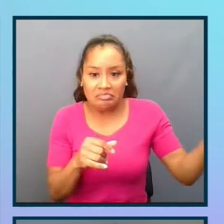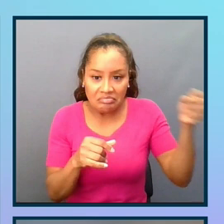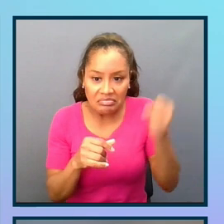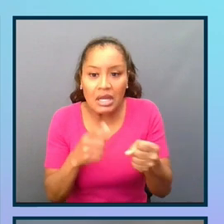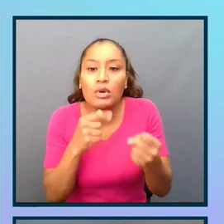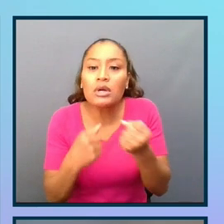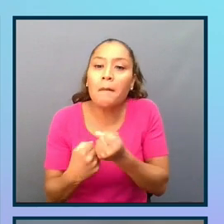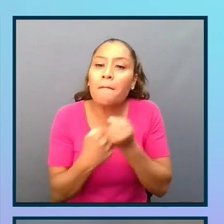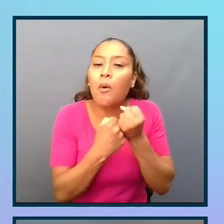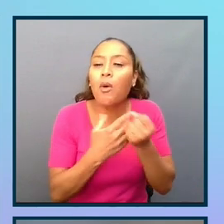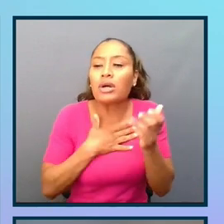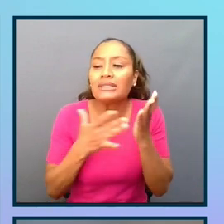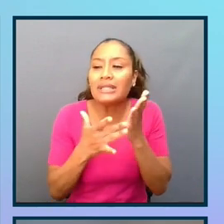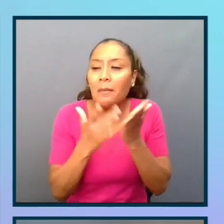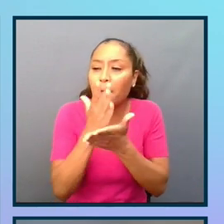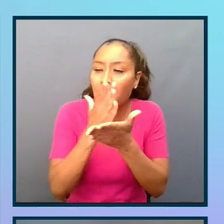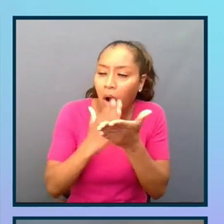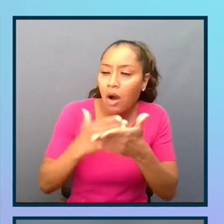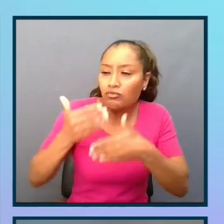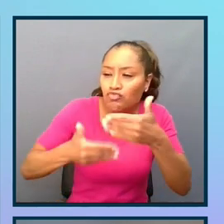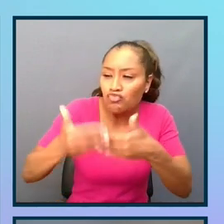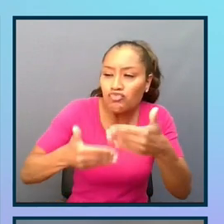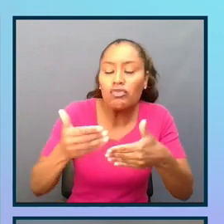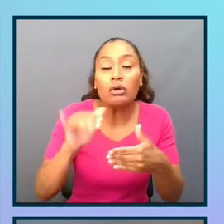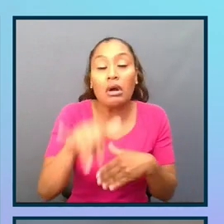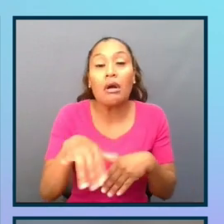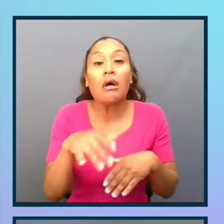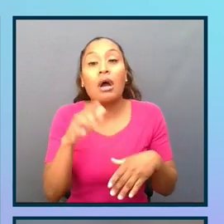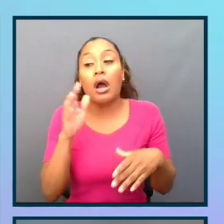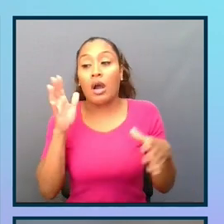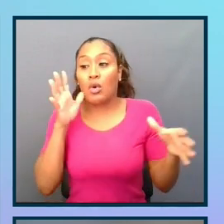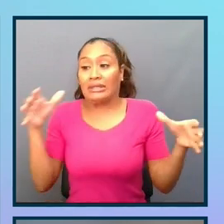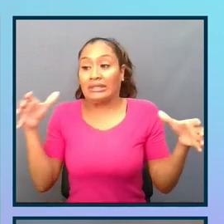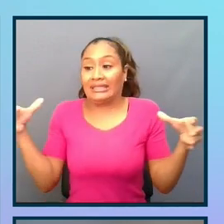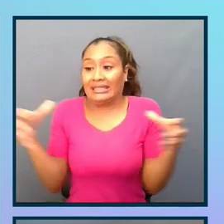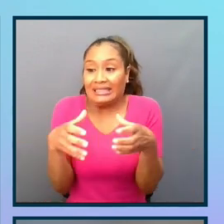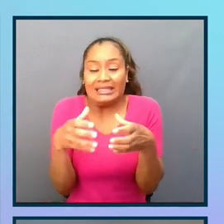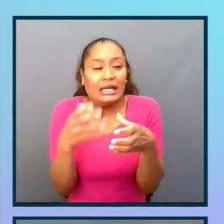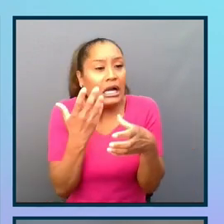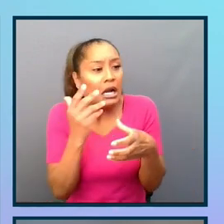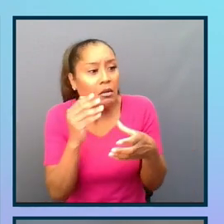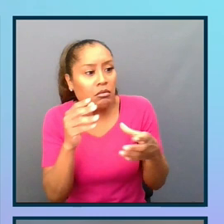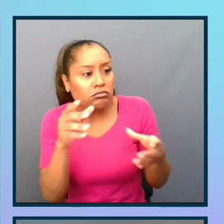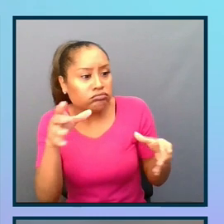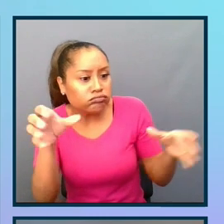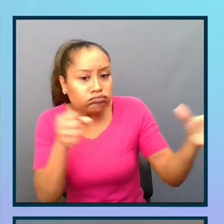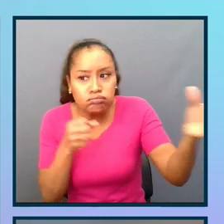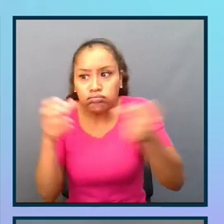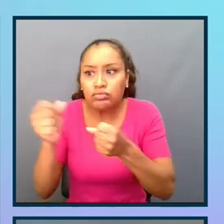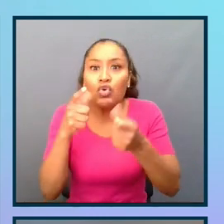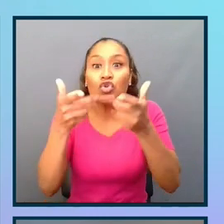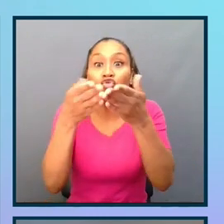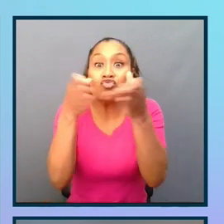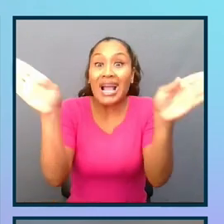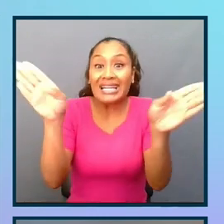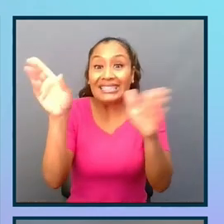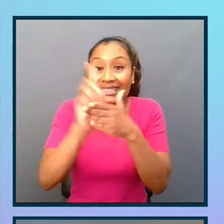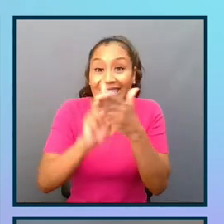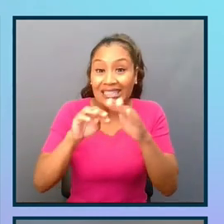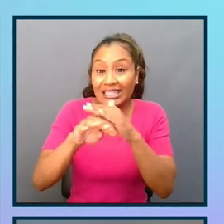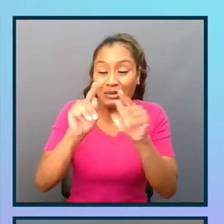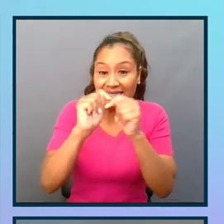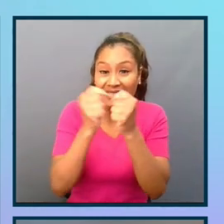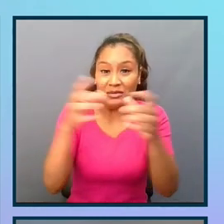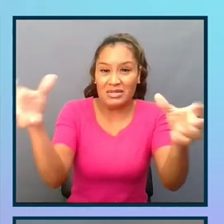the technical pieces of our process. We collaborate and get input from the greater design accessibility team as well, with the 40